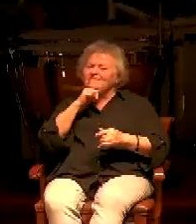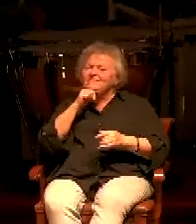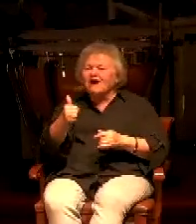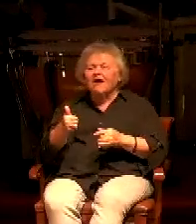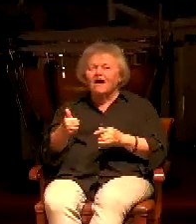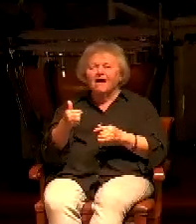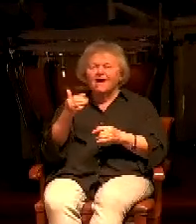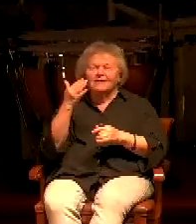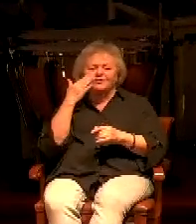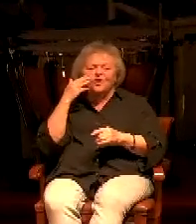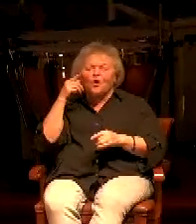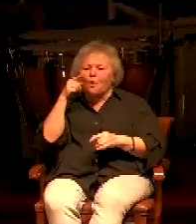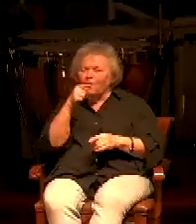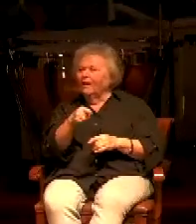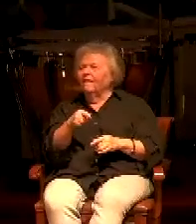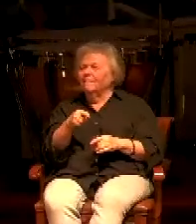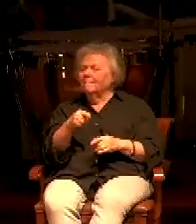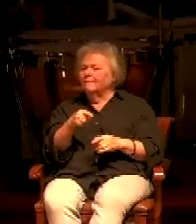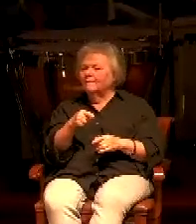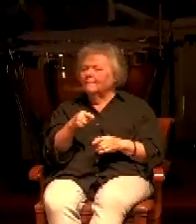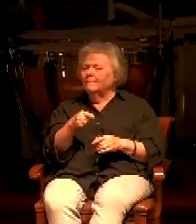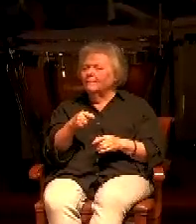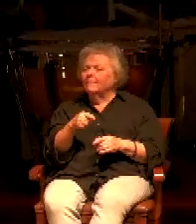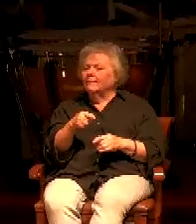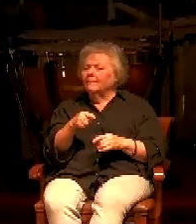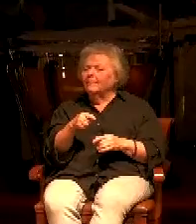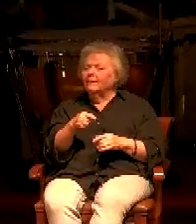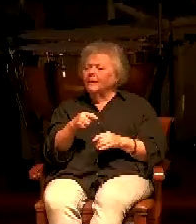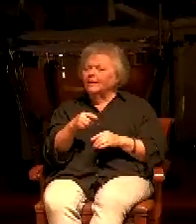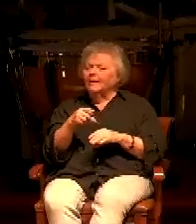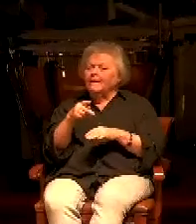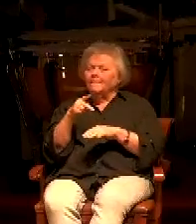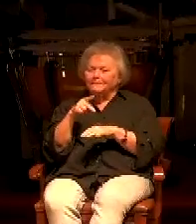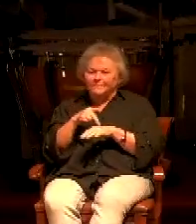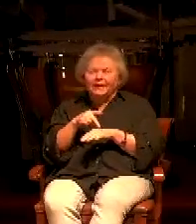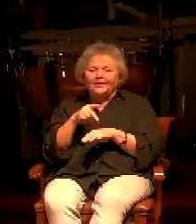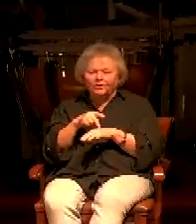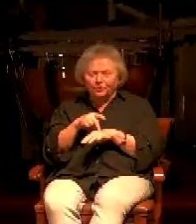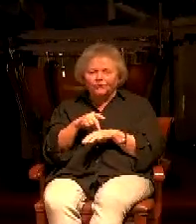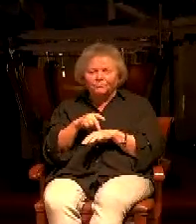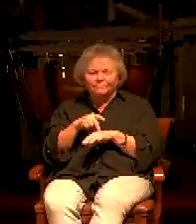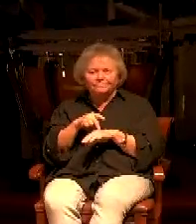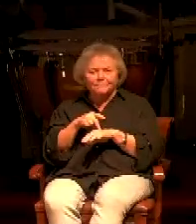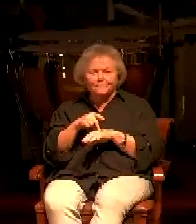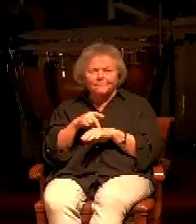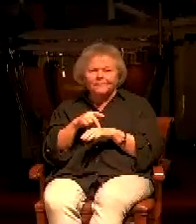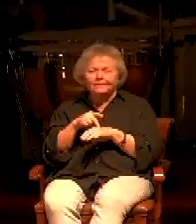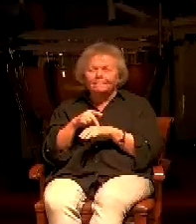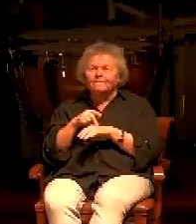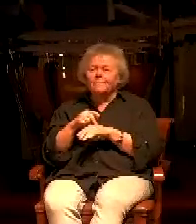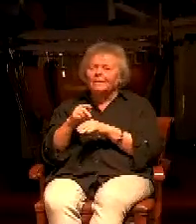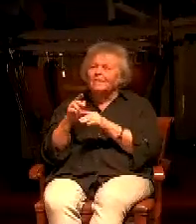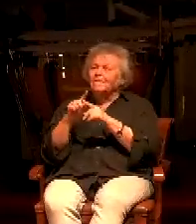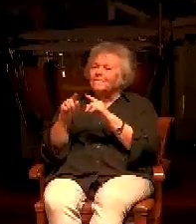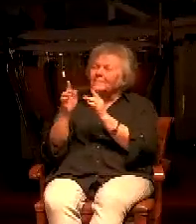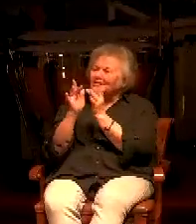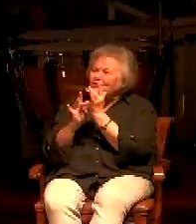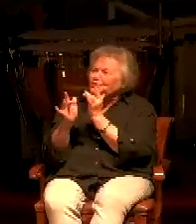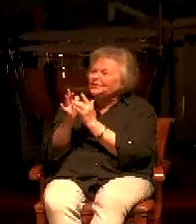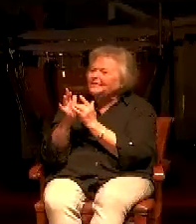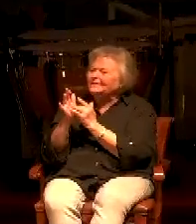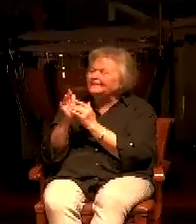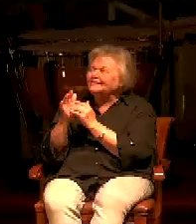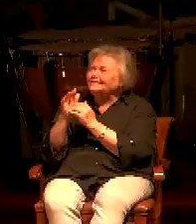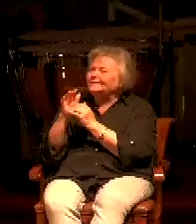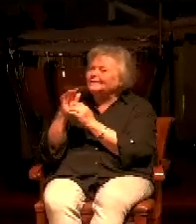that. And yet Peter is the one in which Jesus builds the church on. Why? Because you're never too